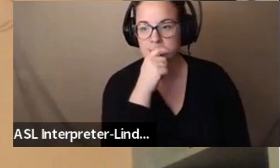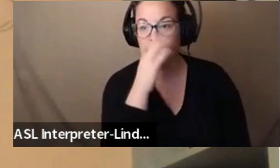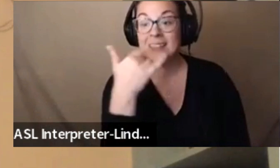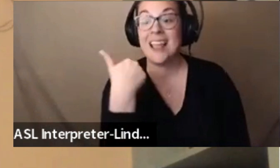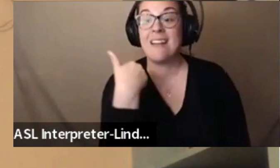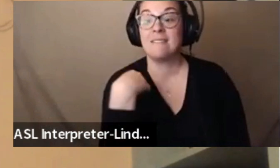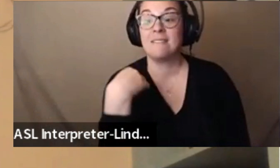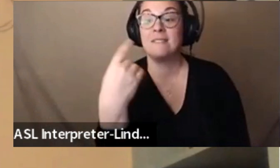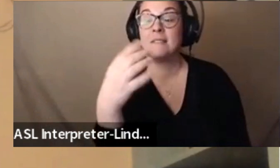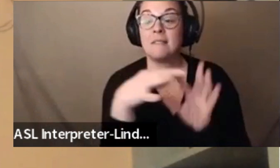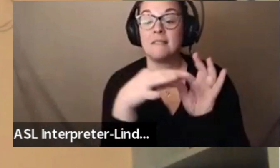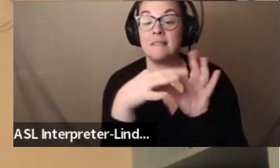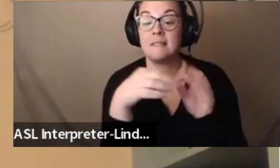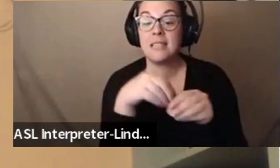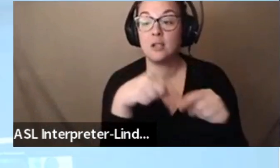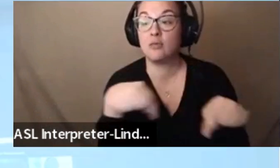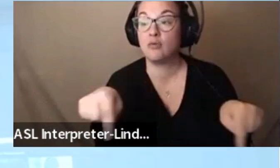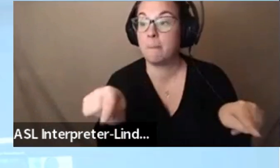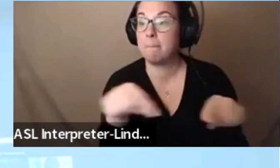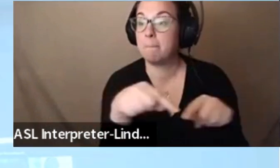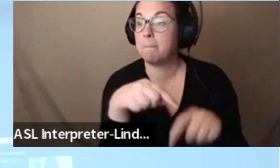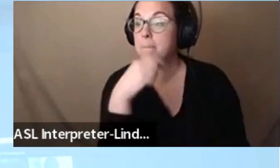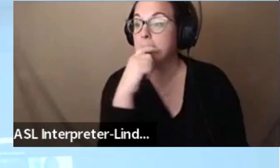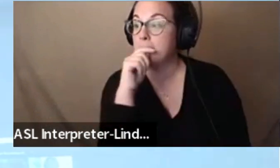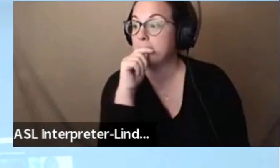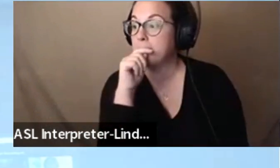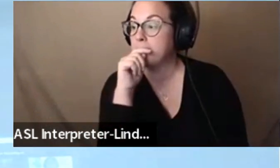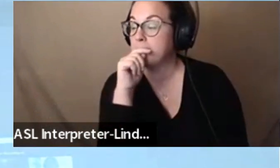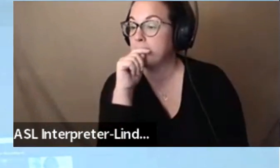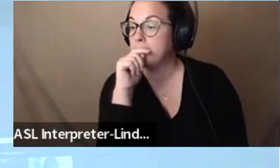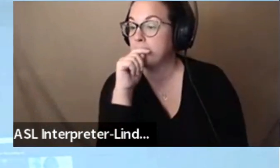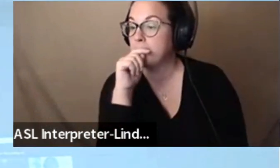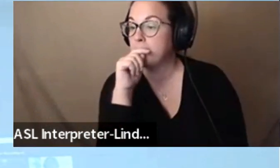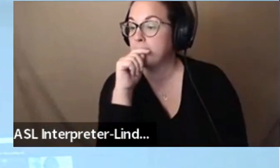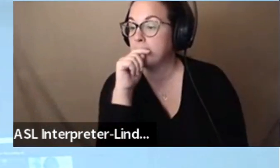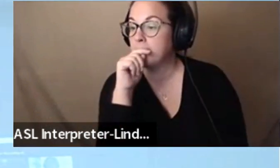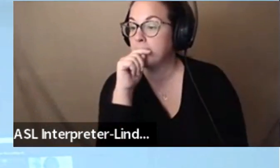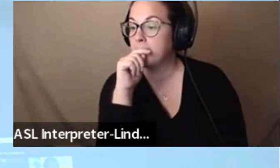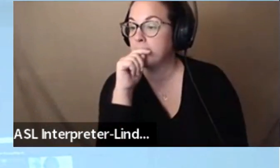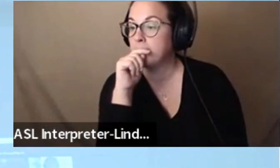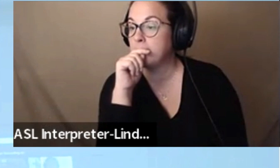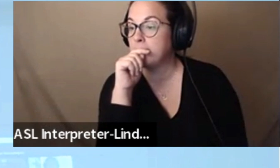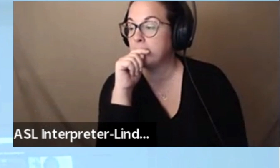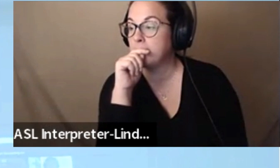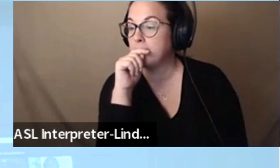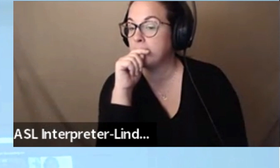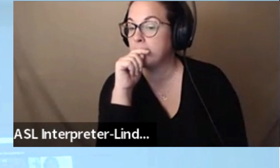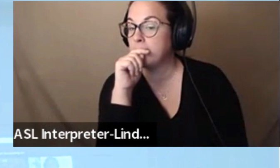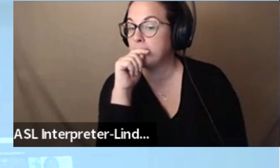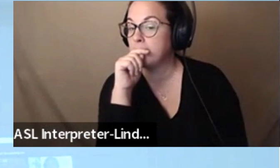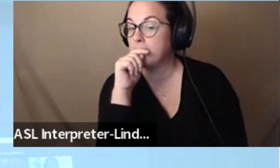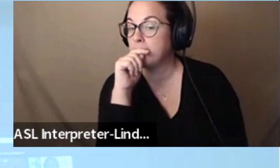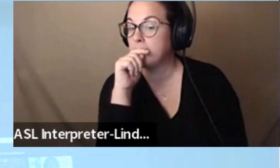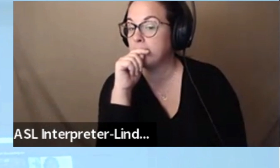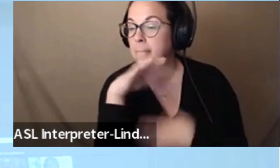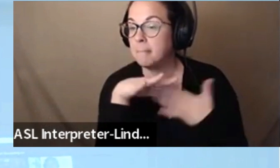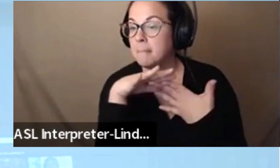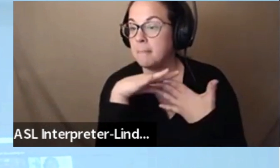Great, thank you very much. My pleasure. Got one in the room here.